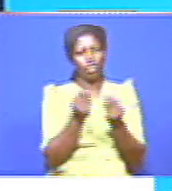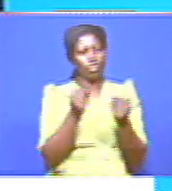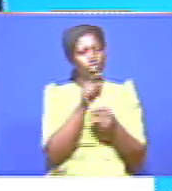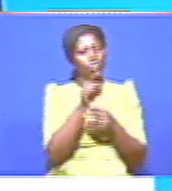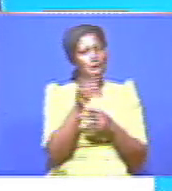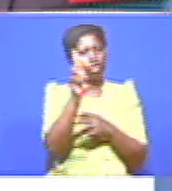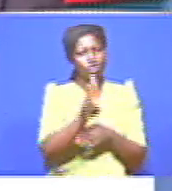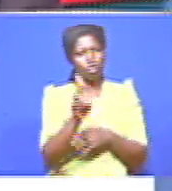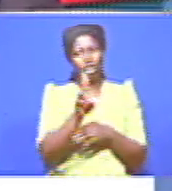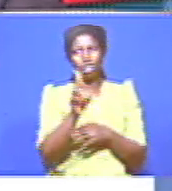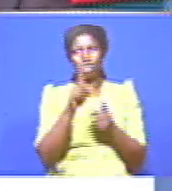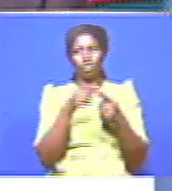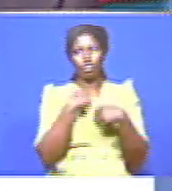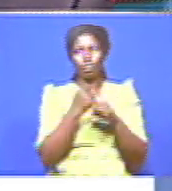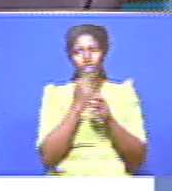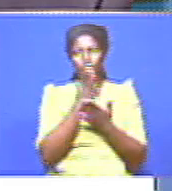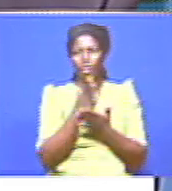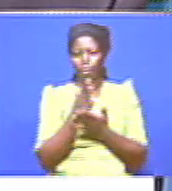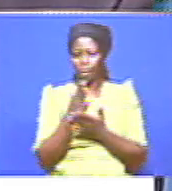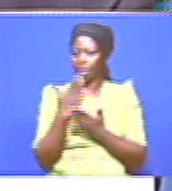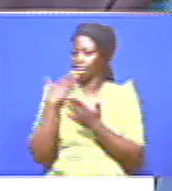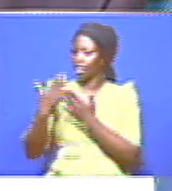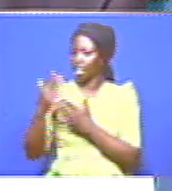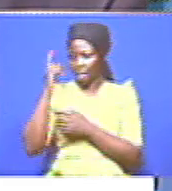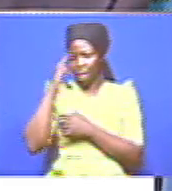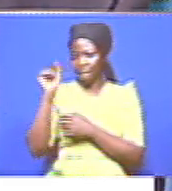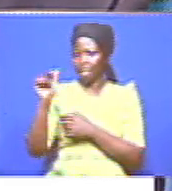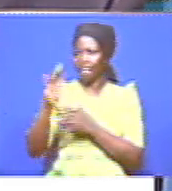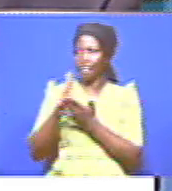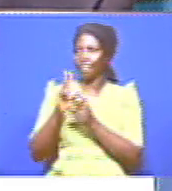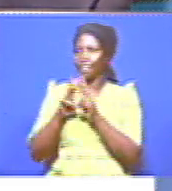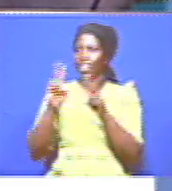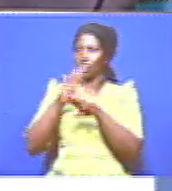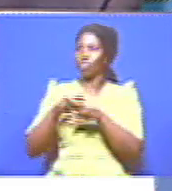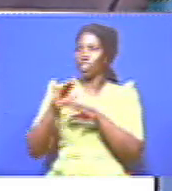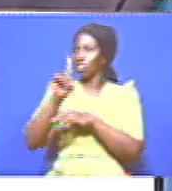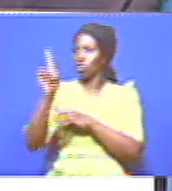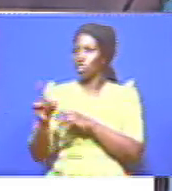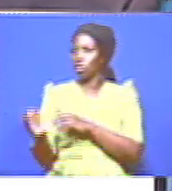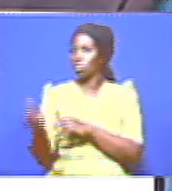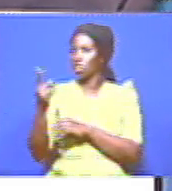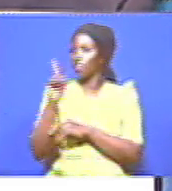employing to be able to make sure? I think that's a very, very good question which you have raised. For the